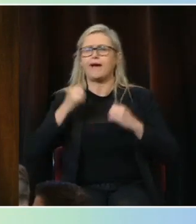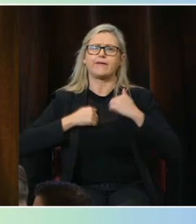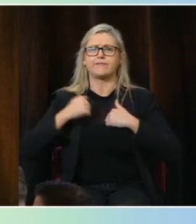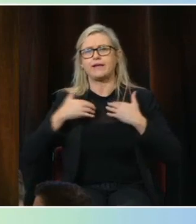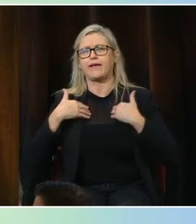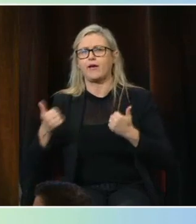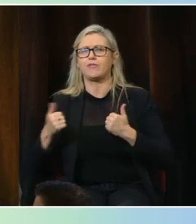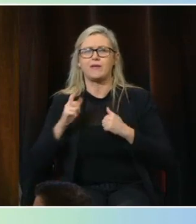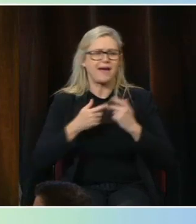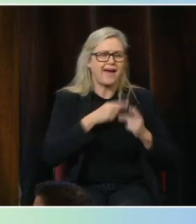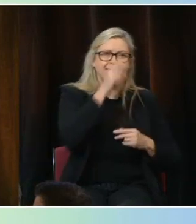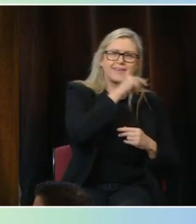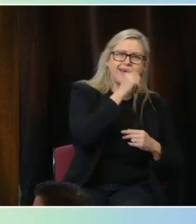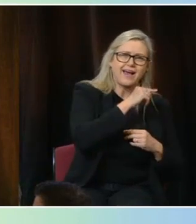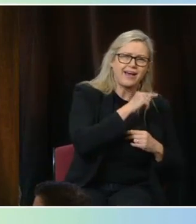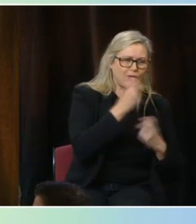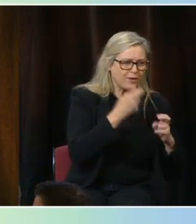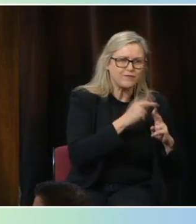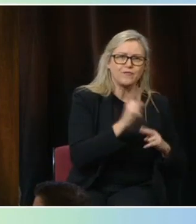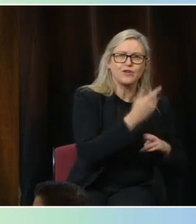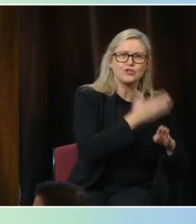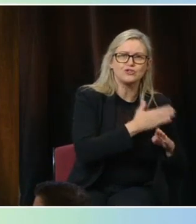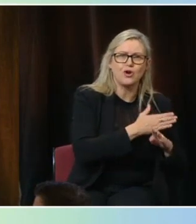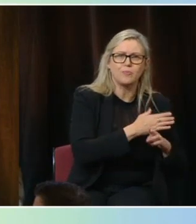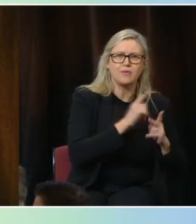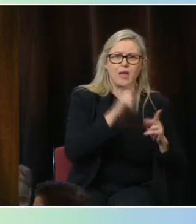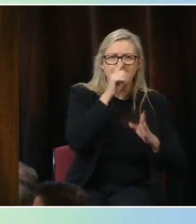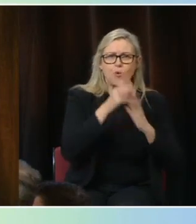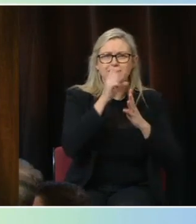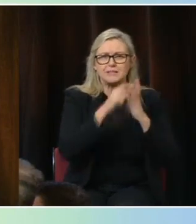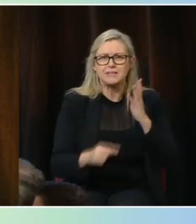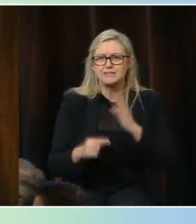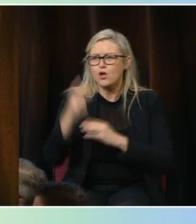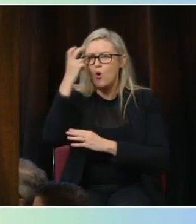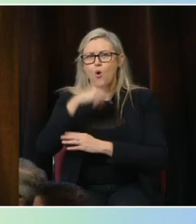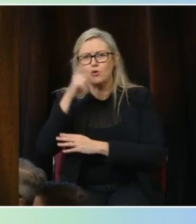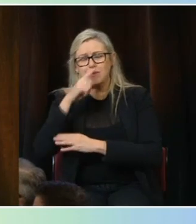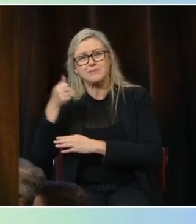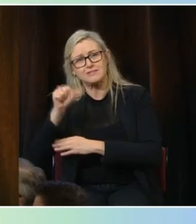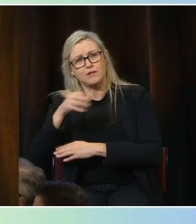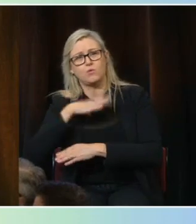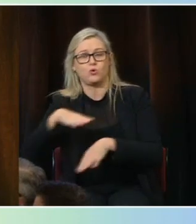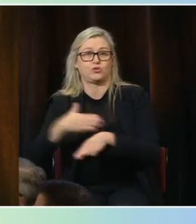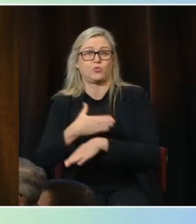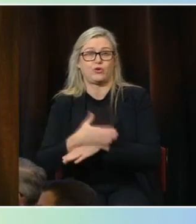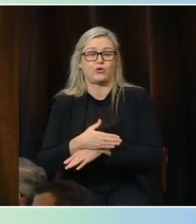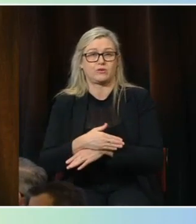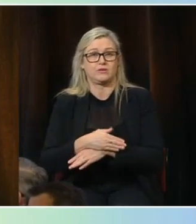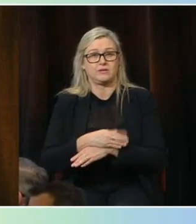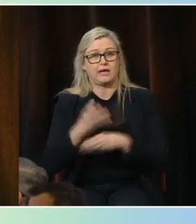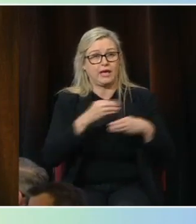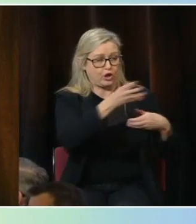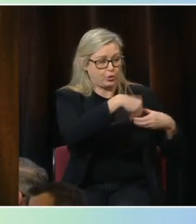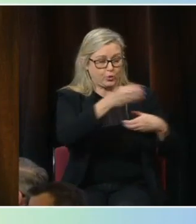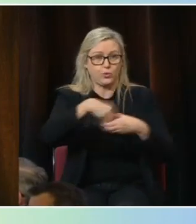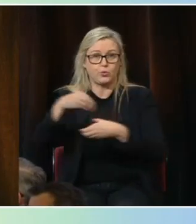younger people reaching for their first job people with disabilities and older workers who still want to make a contribution it will require